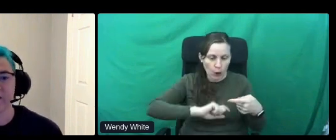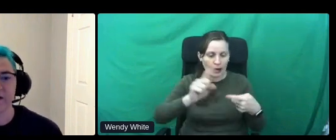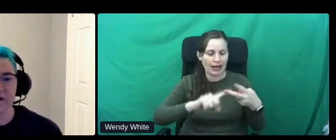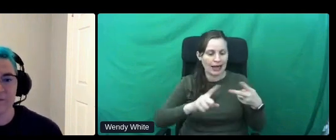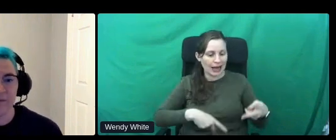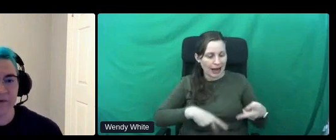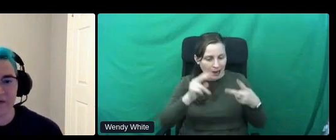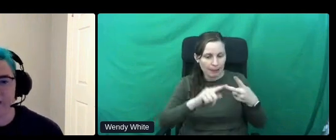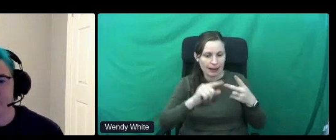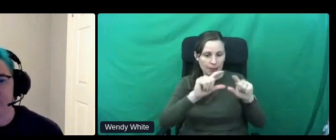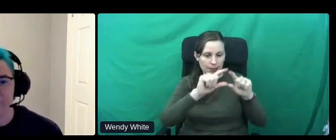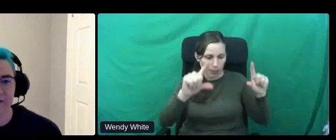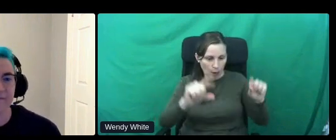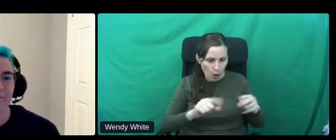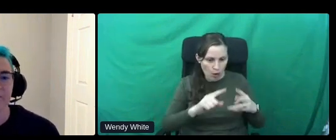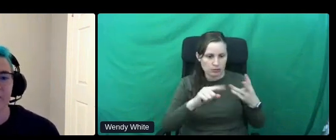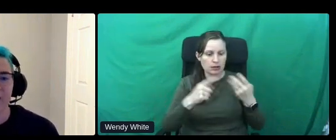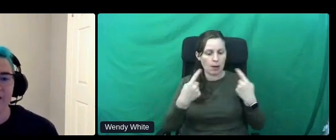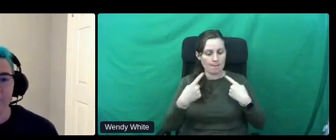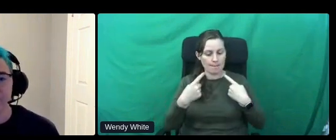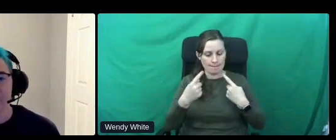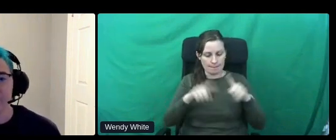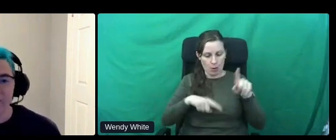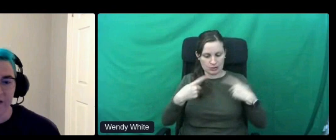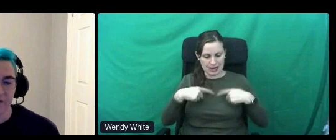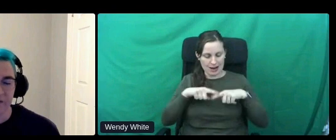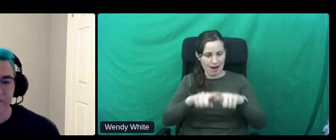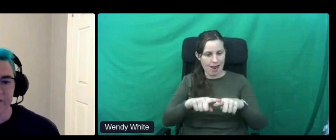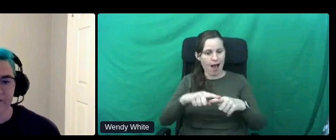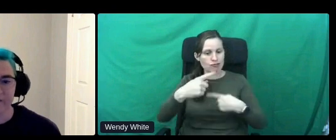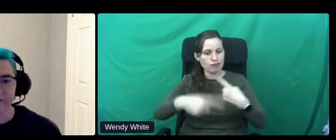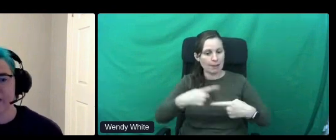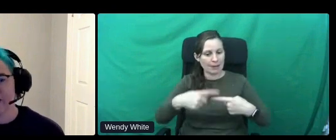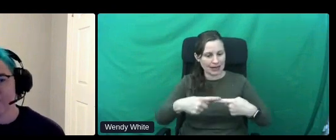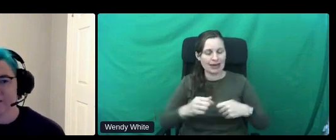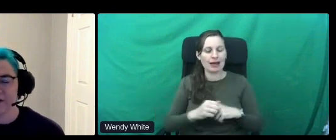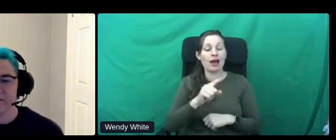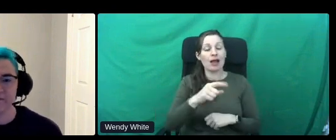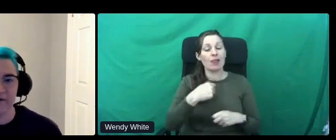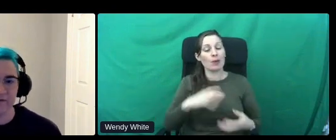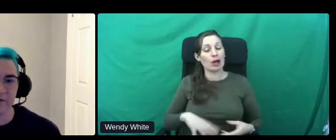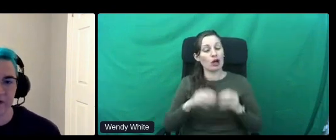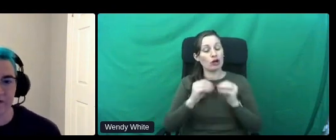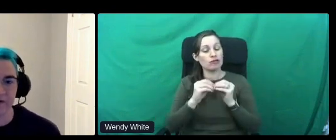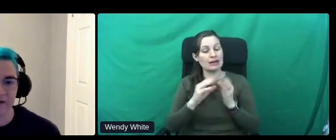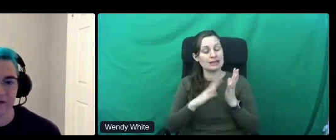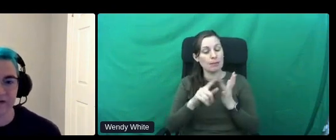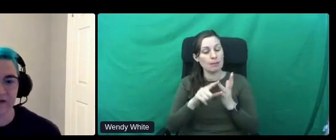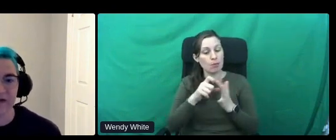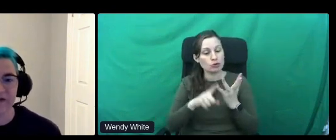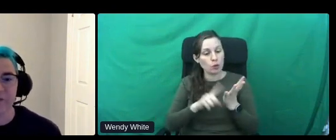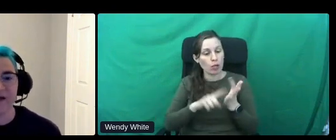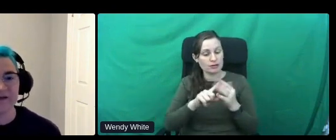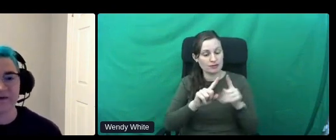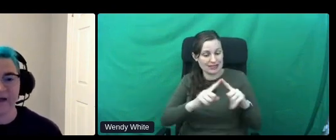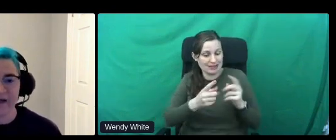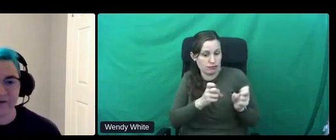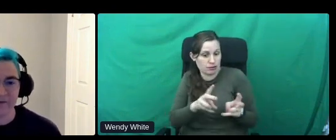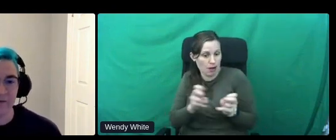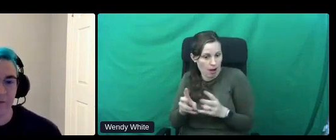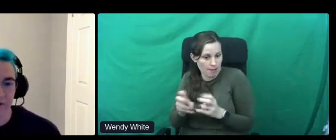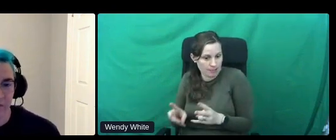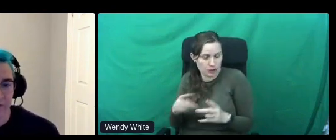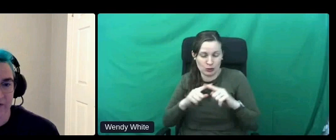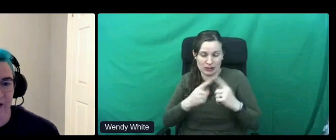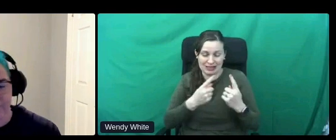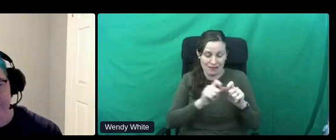sizes, multi-line wrapping, and then we created modules for different types of screen interactions. So we had different layouts